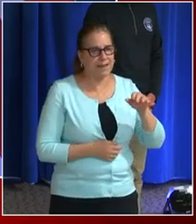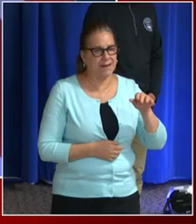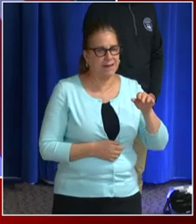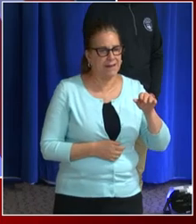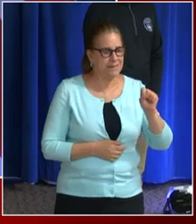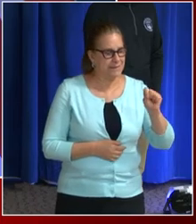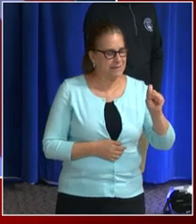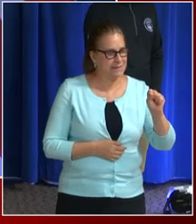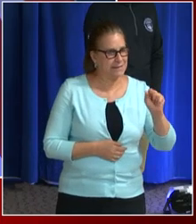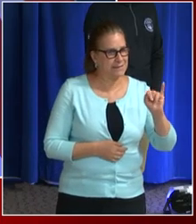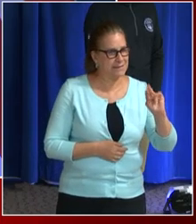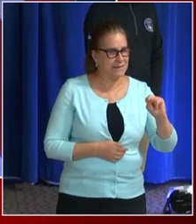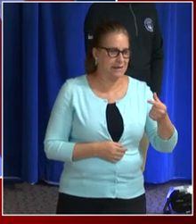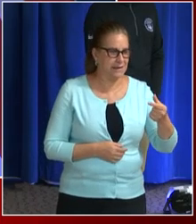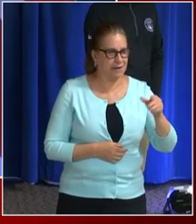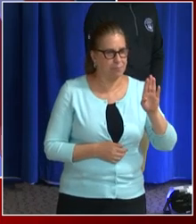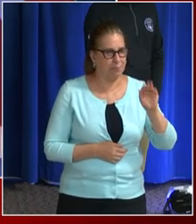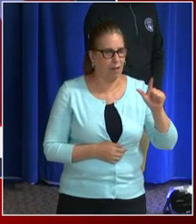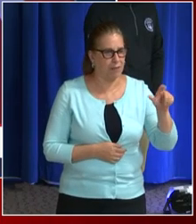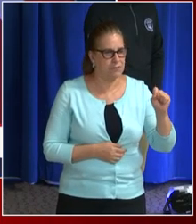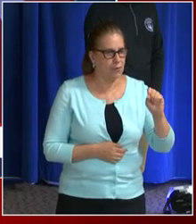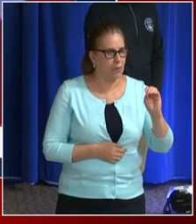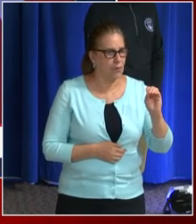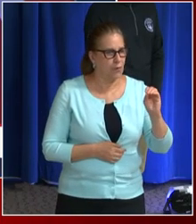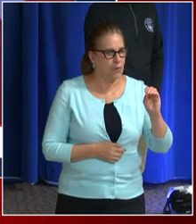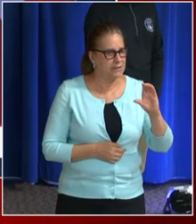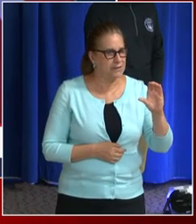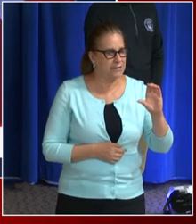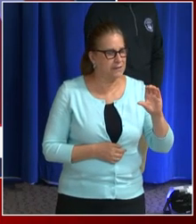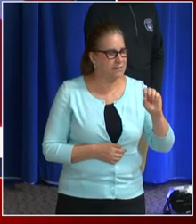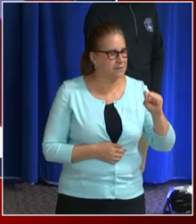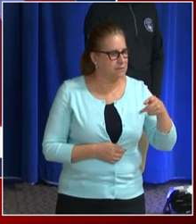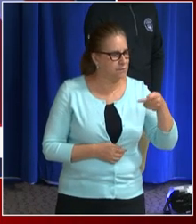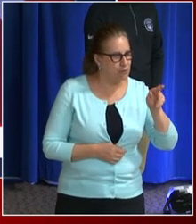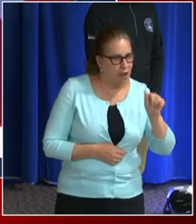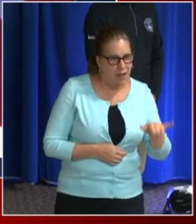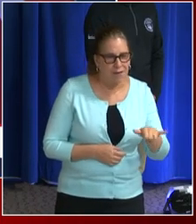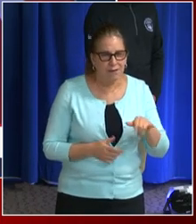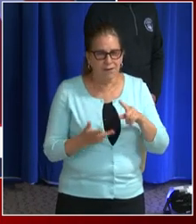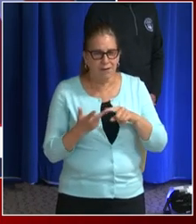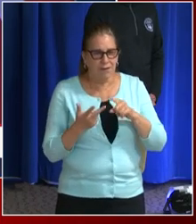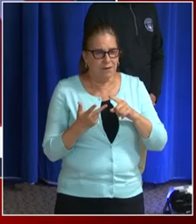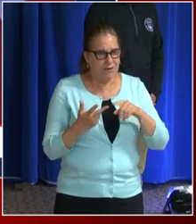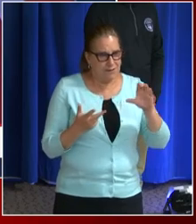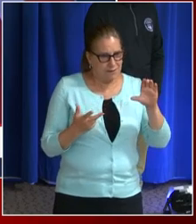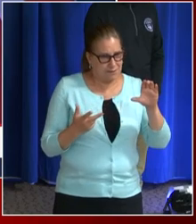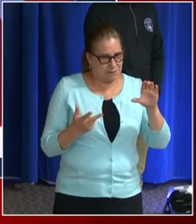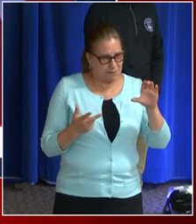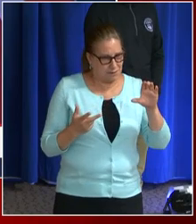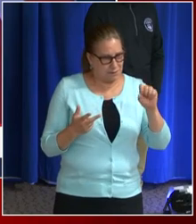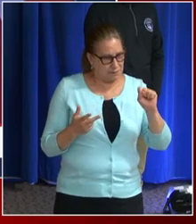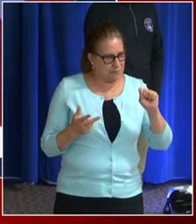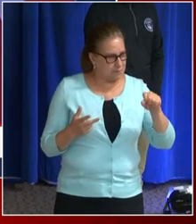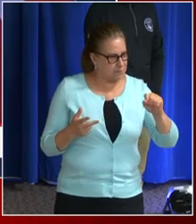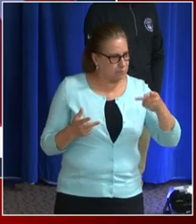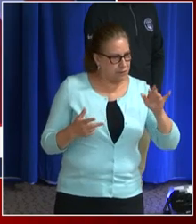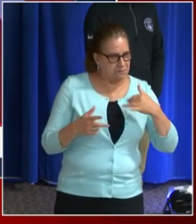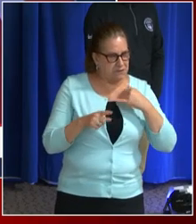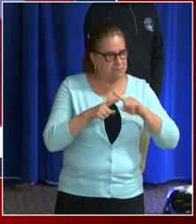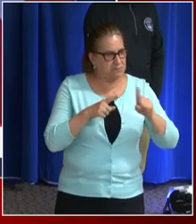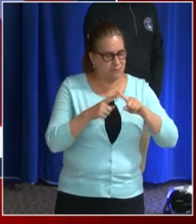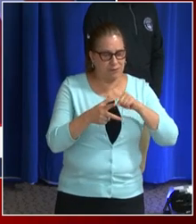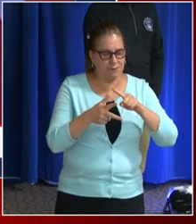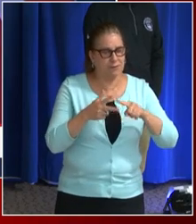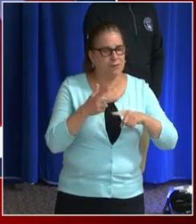spray and CS spray was when we were dealing with that last group of 300 protesters that